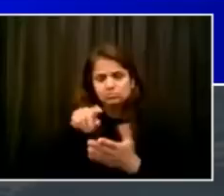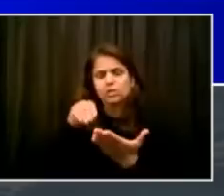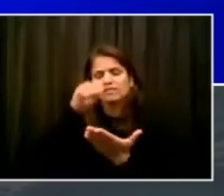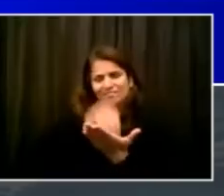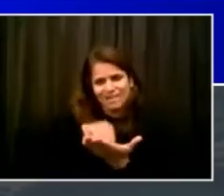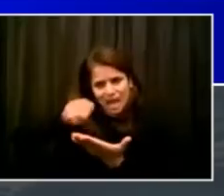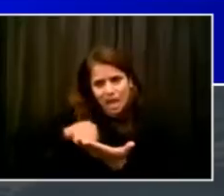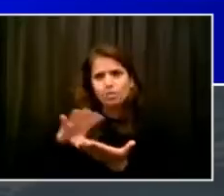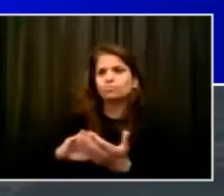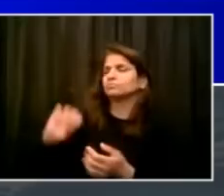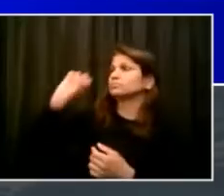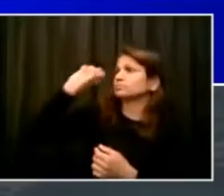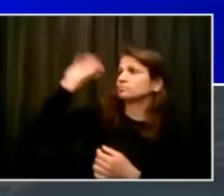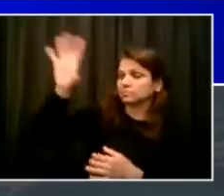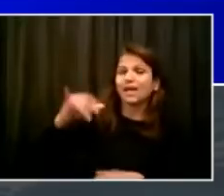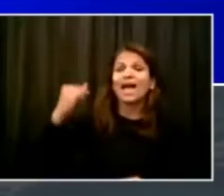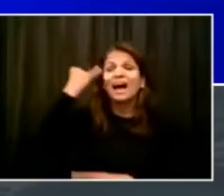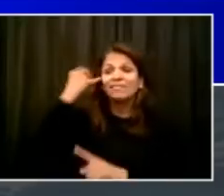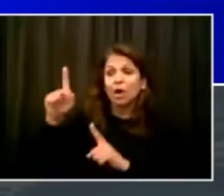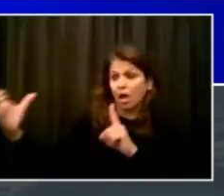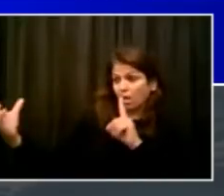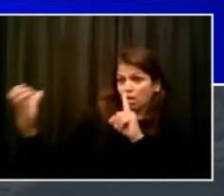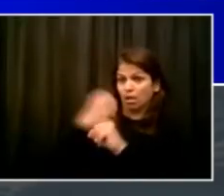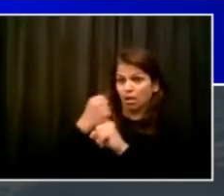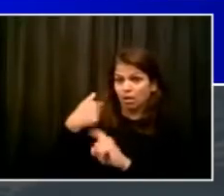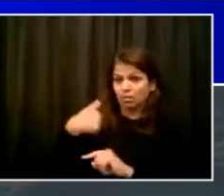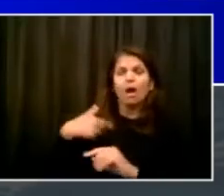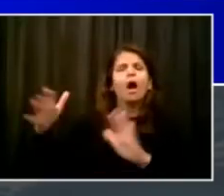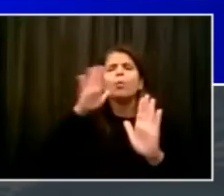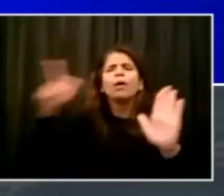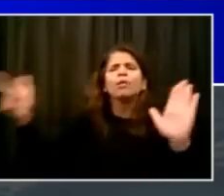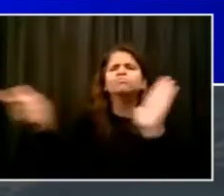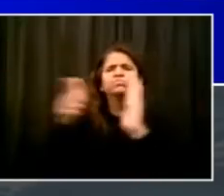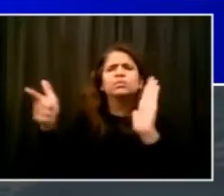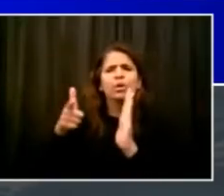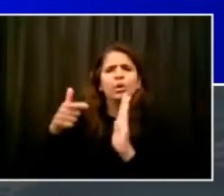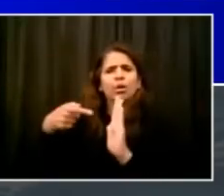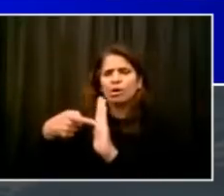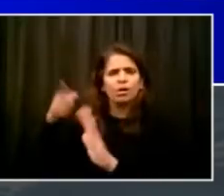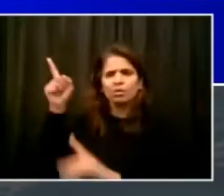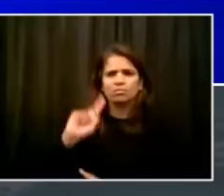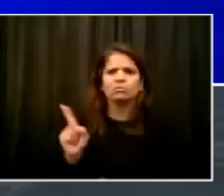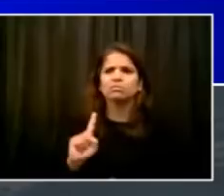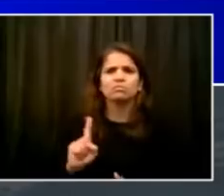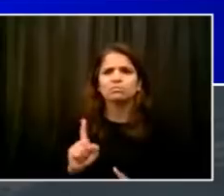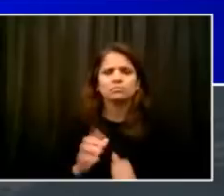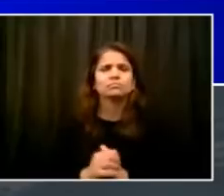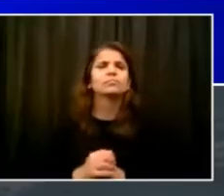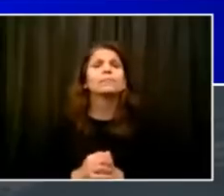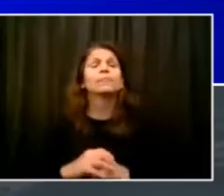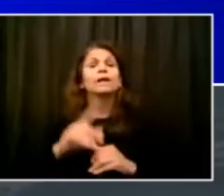Okay. Now we're going to do our daily indicators. So,